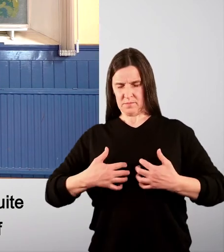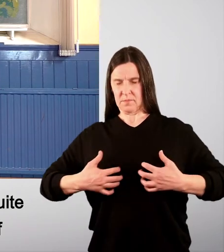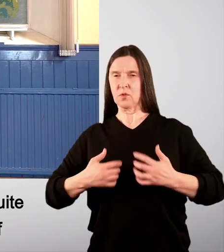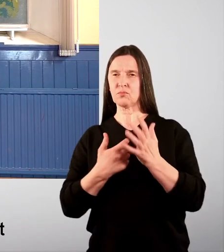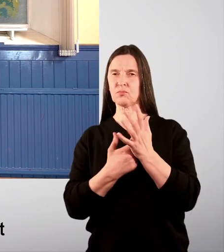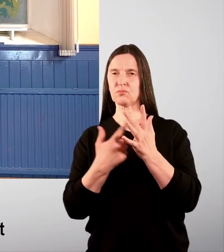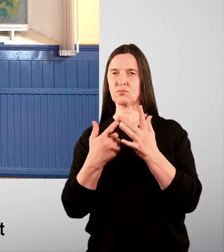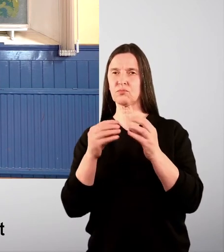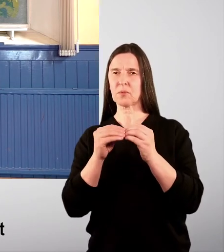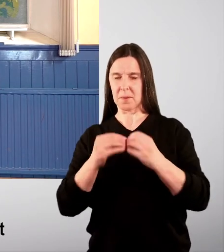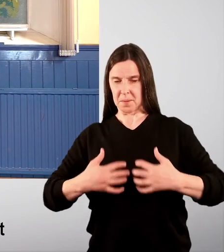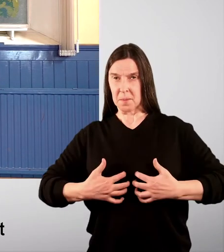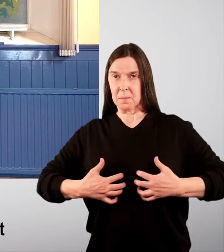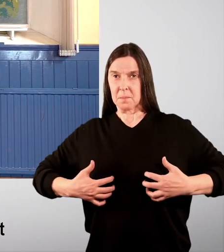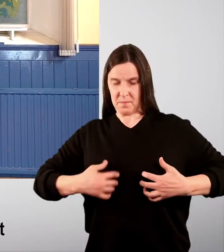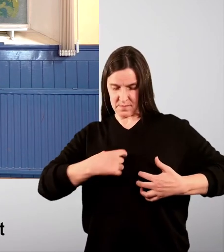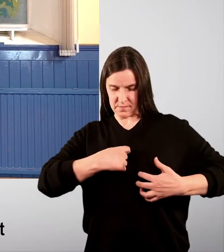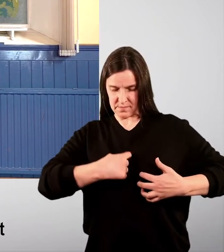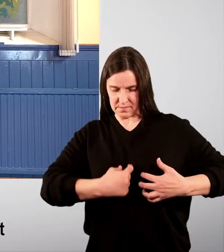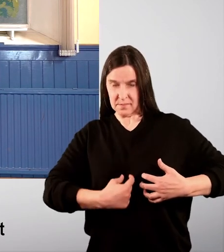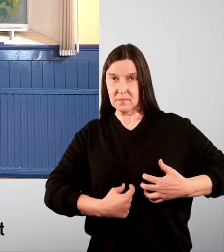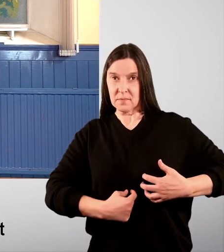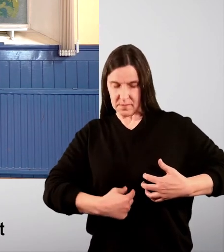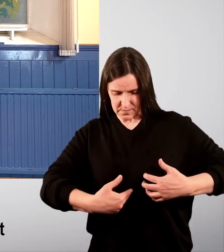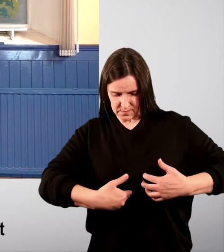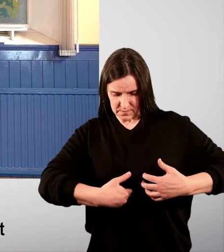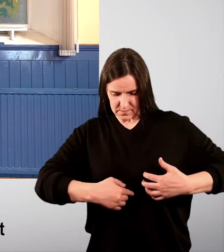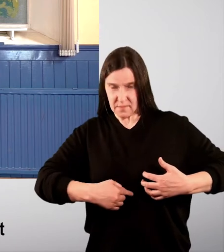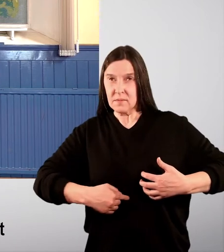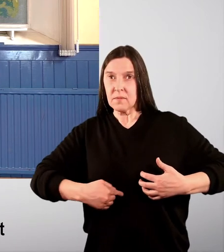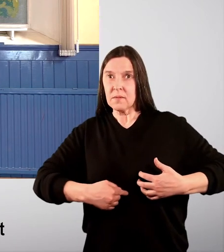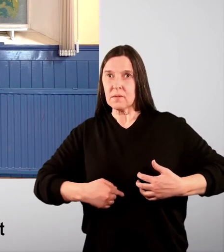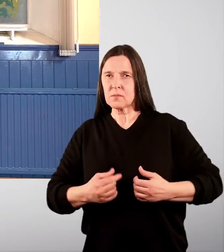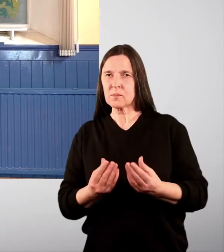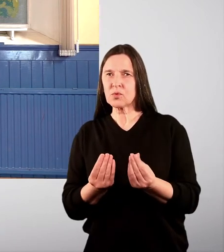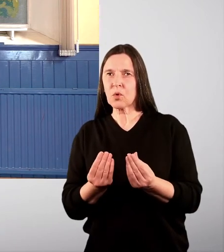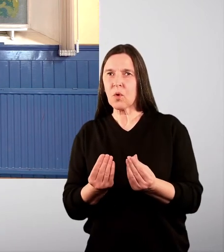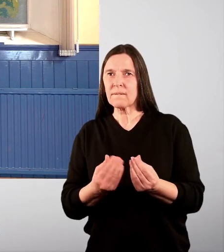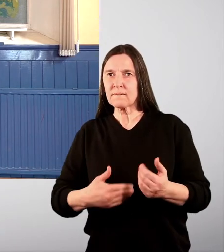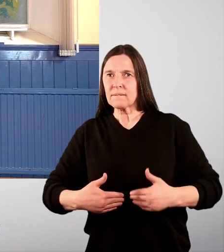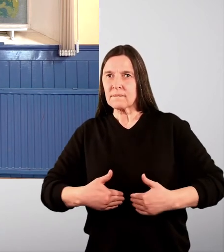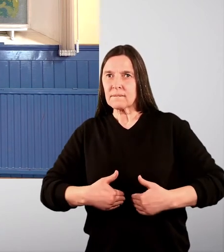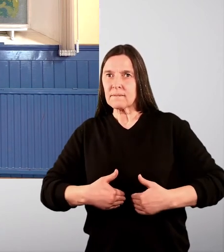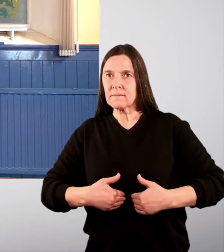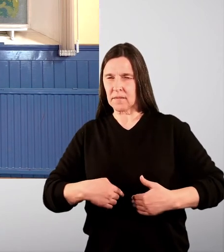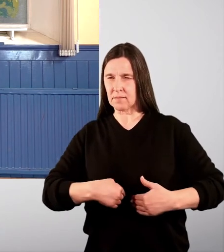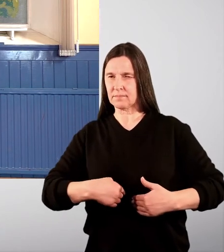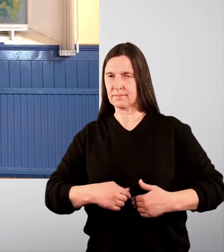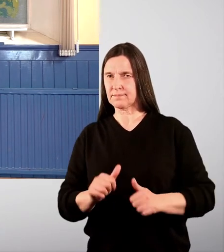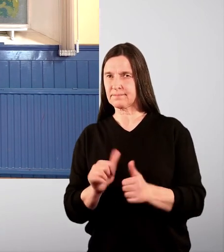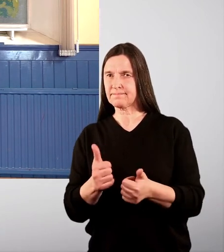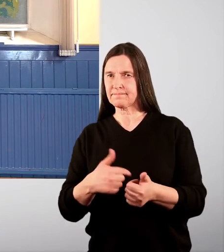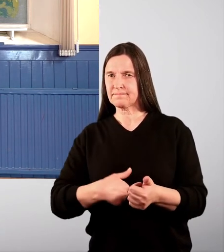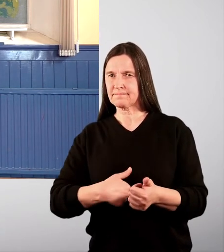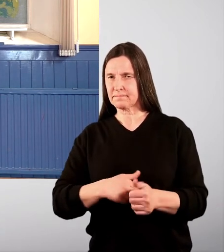in the middle of the chest. In the military, we are taught to strike this because then it could cause the heart to flutter. But in the military, everyone